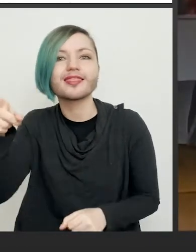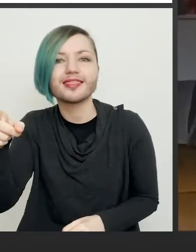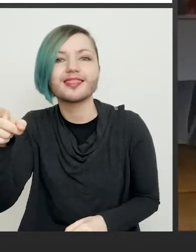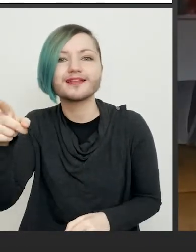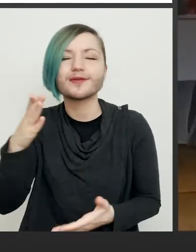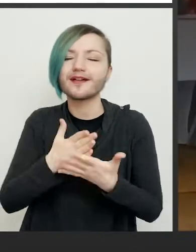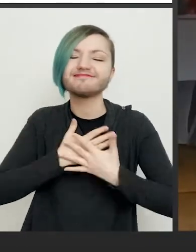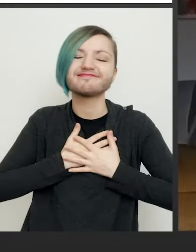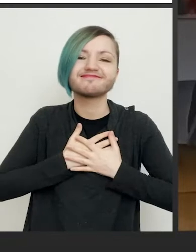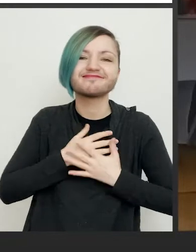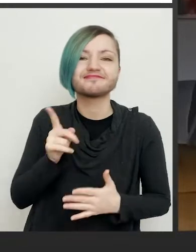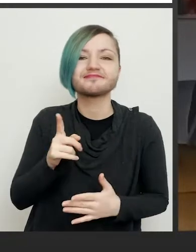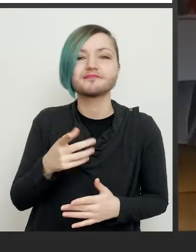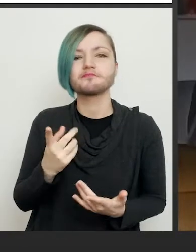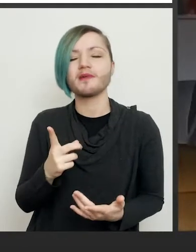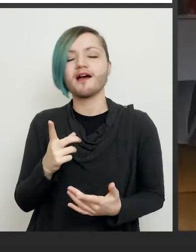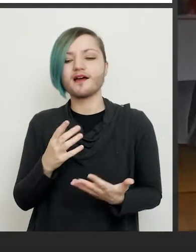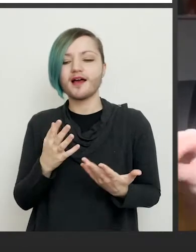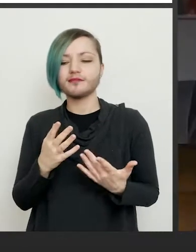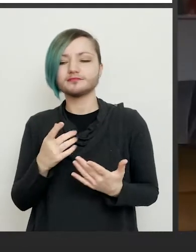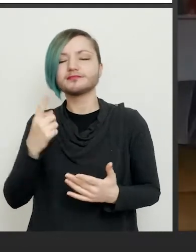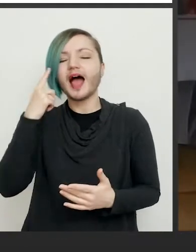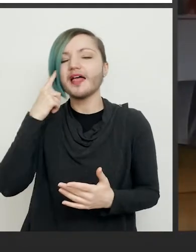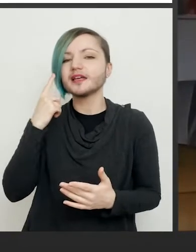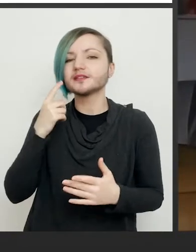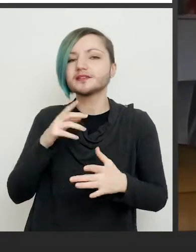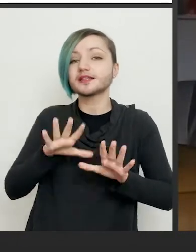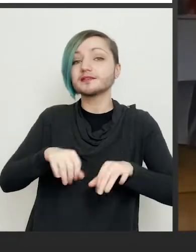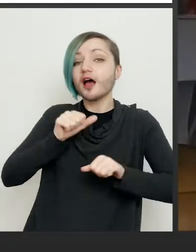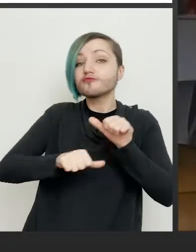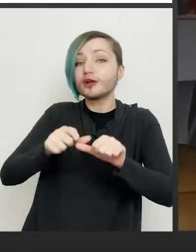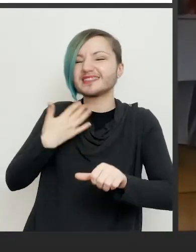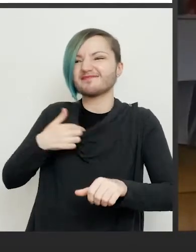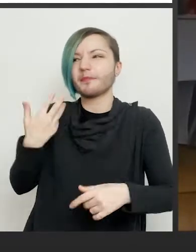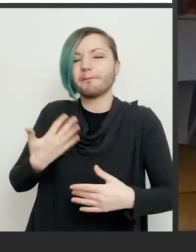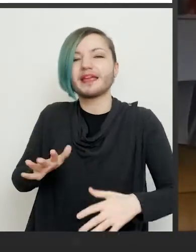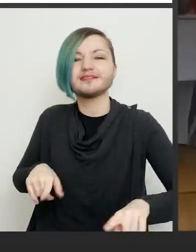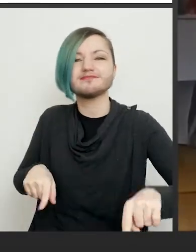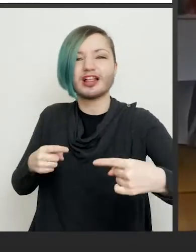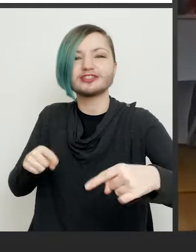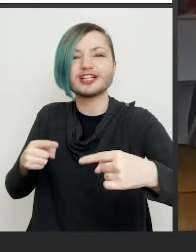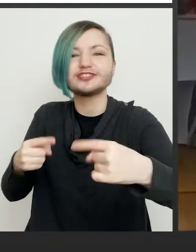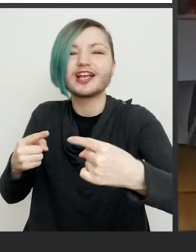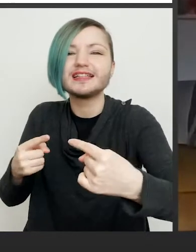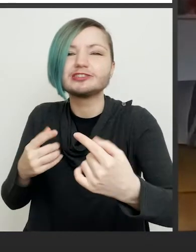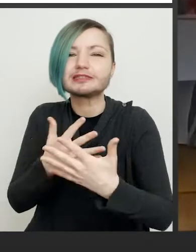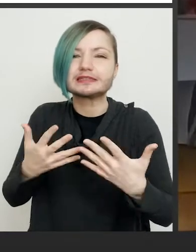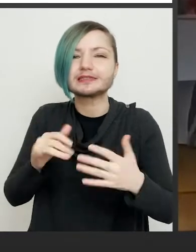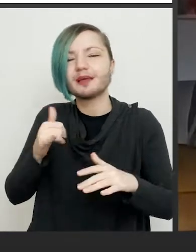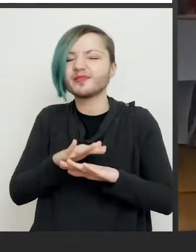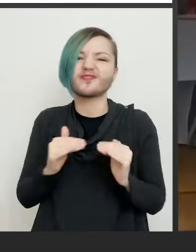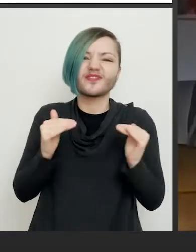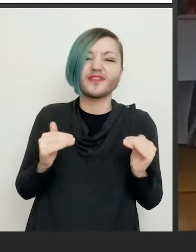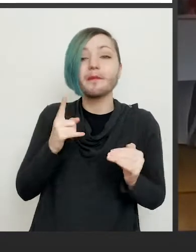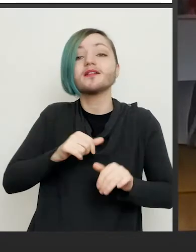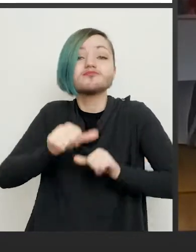really loved. But I think I was quite I challenged them quite a lot to begin with, maybe a bit unfairly sometimes. So yeah, it's a process